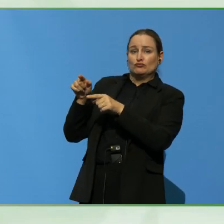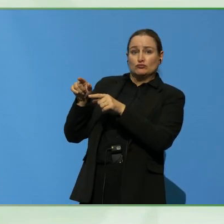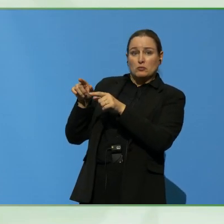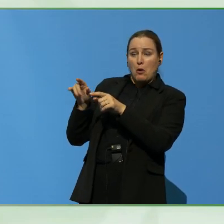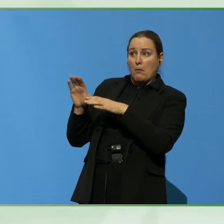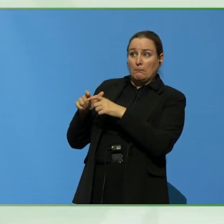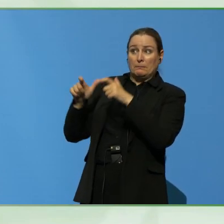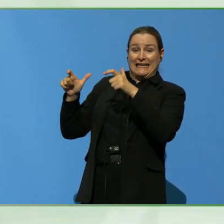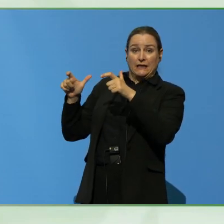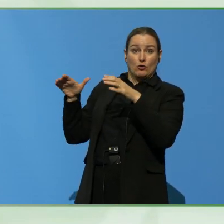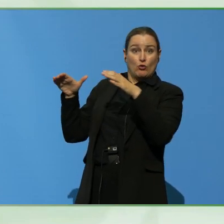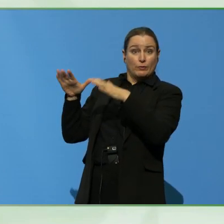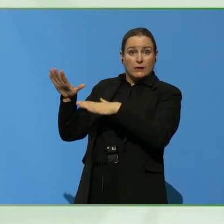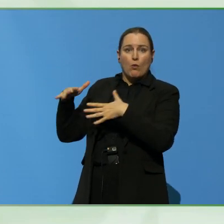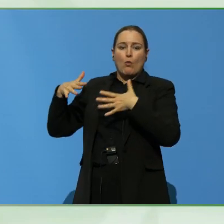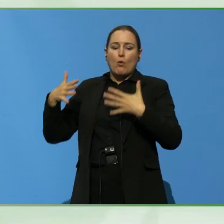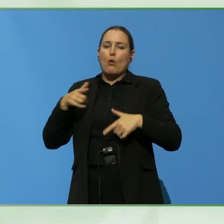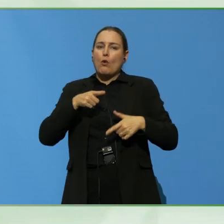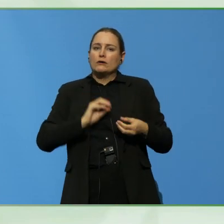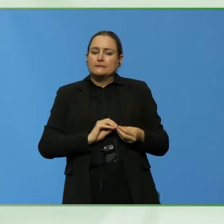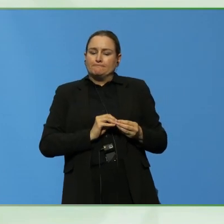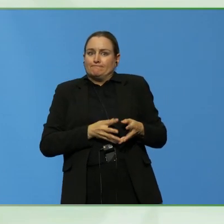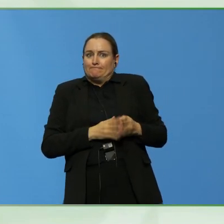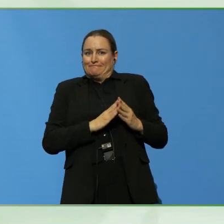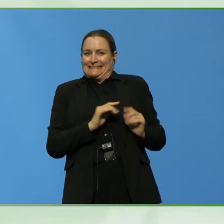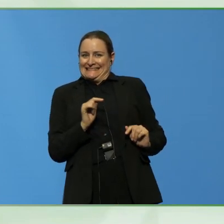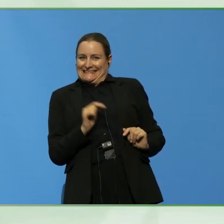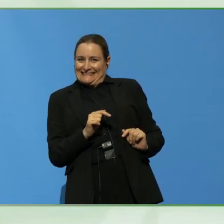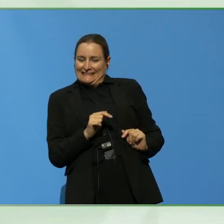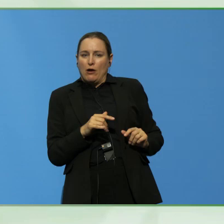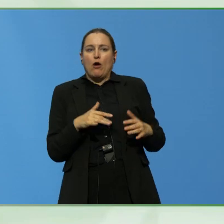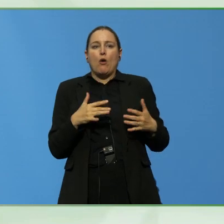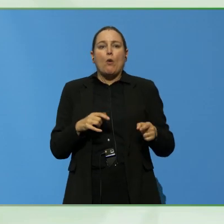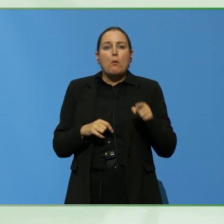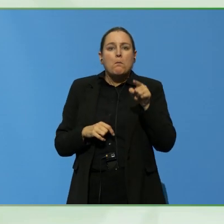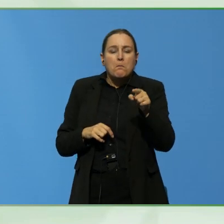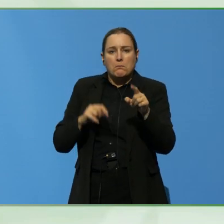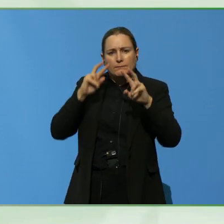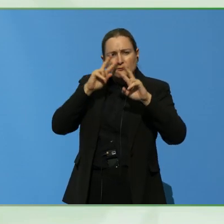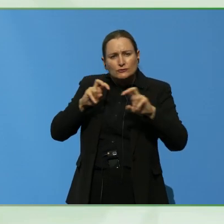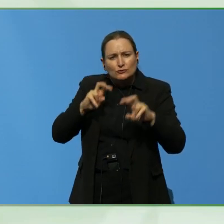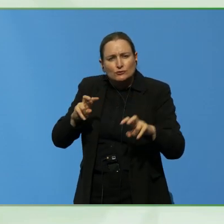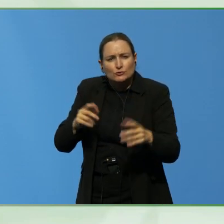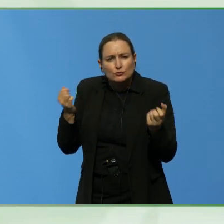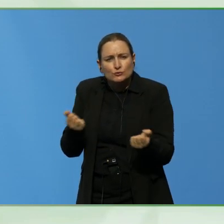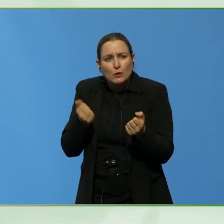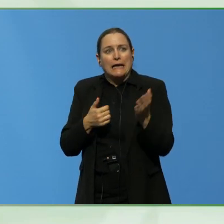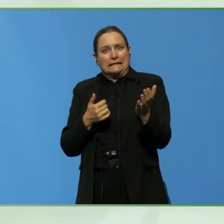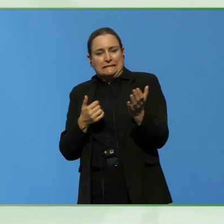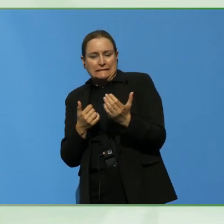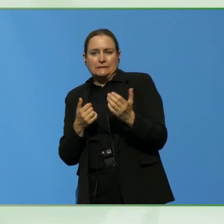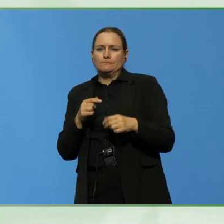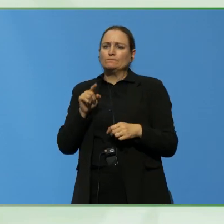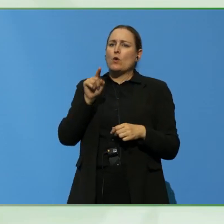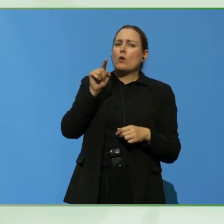but also training center, also researchers, engineers, public and private sector.